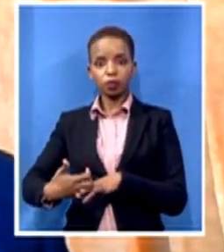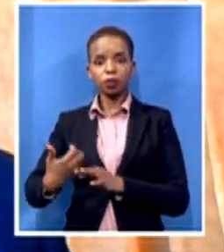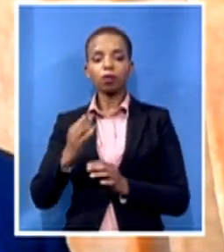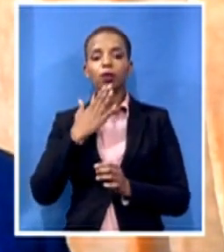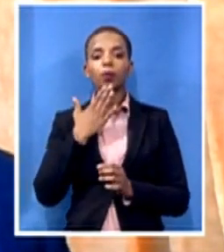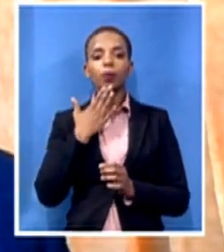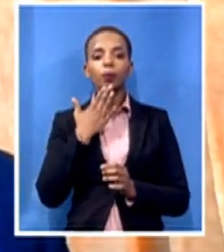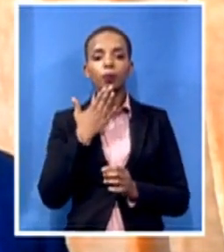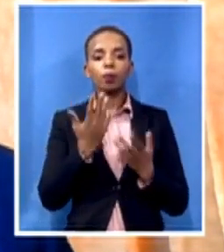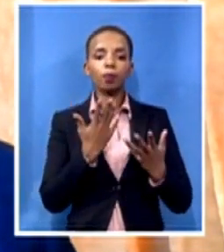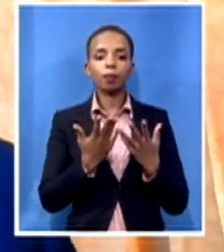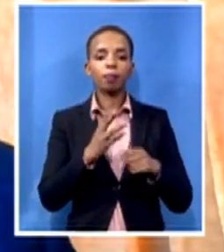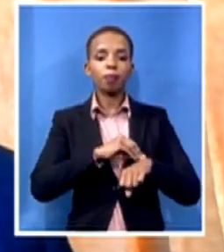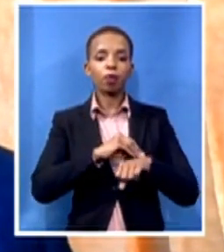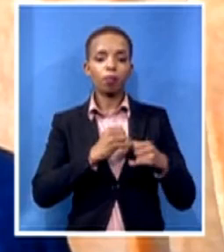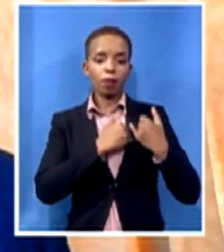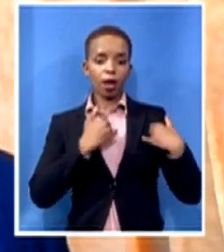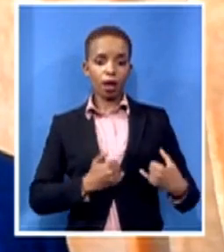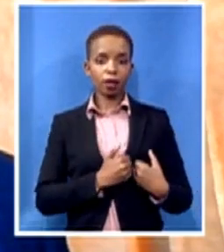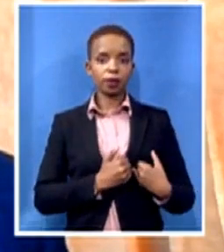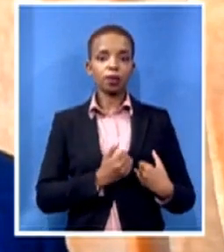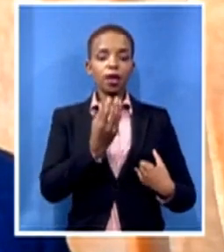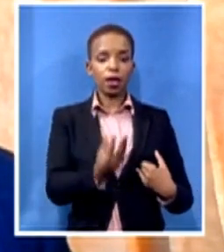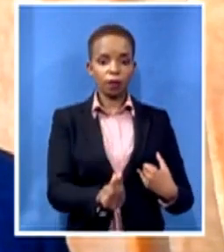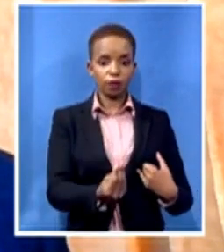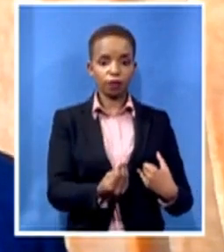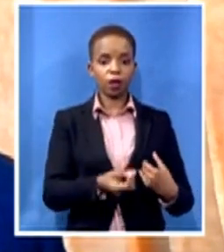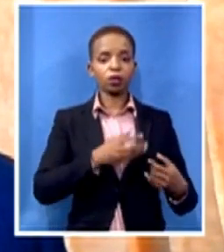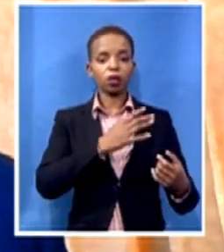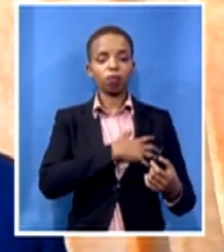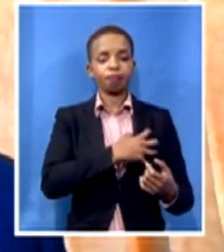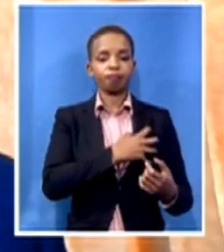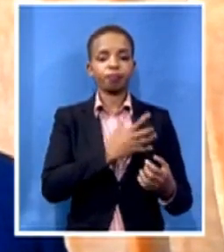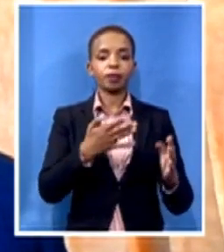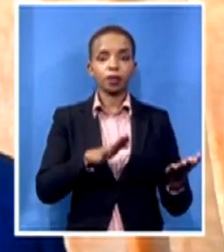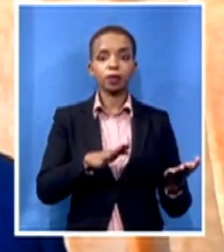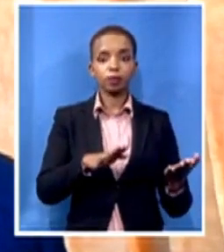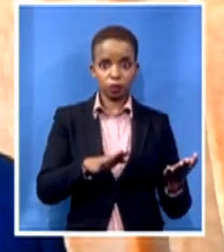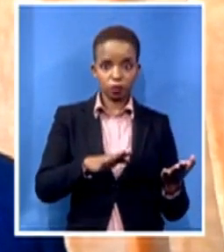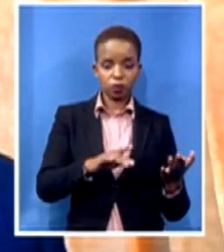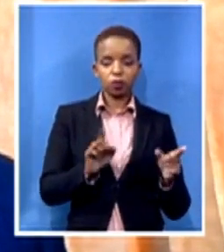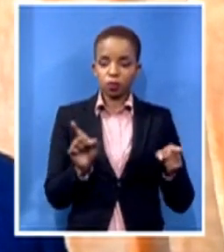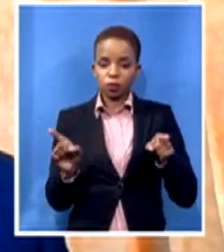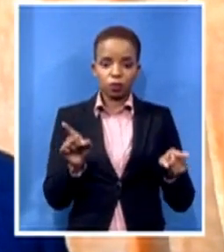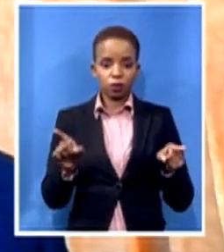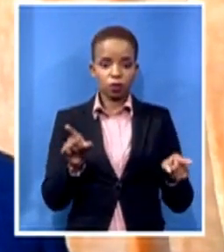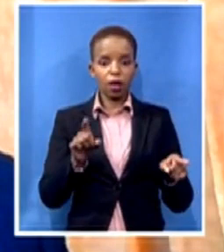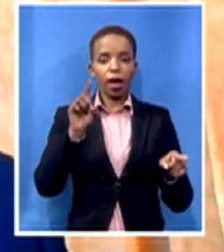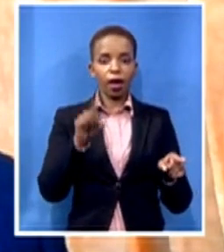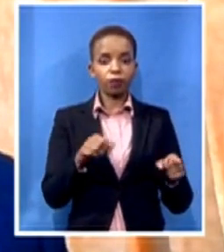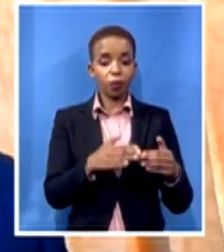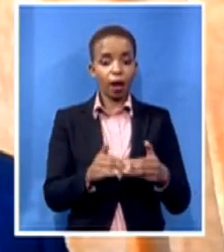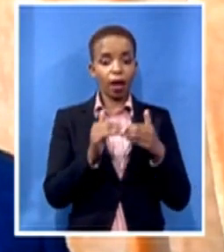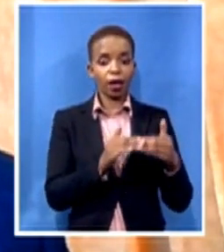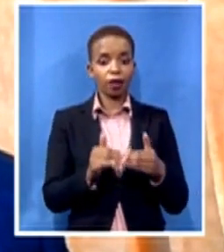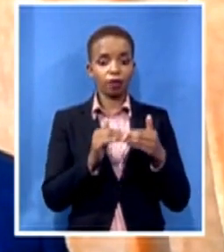So one needs to be careful how you extrapolate these results to COVID-19